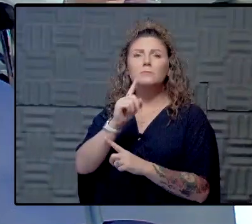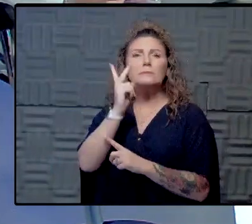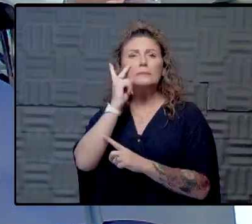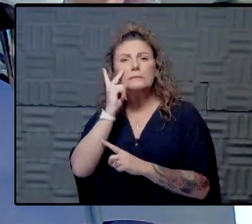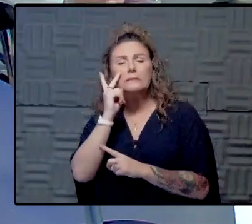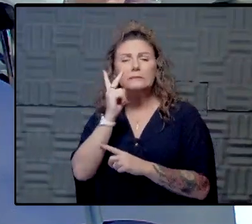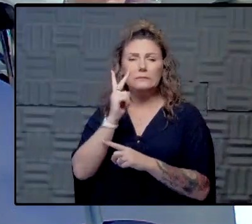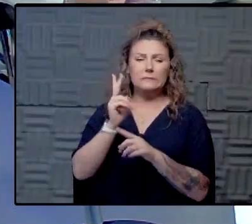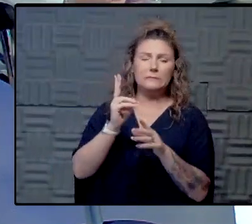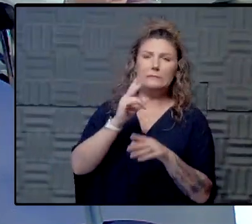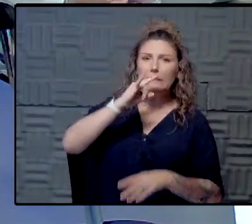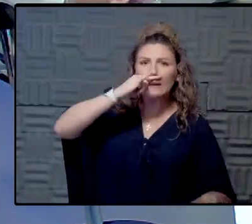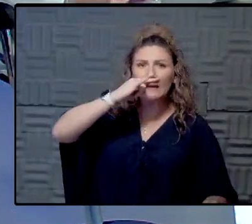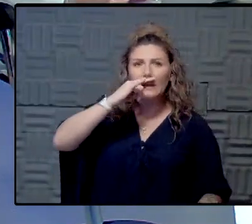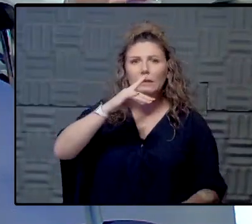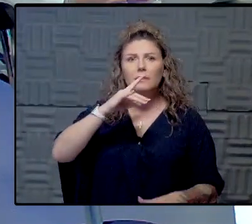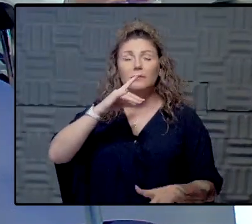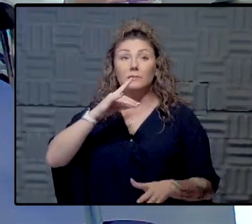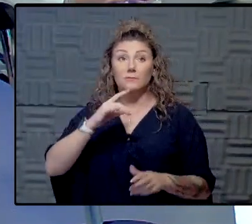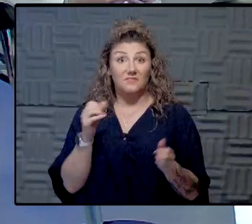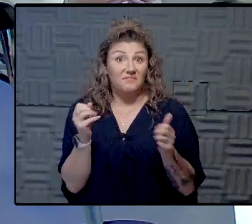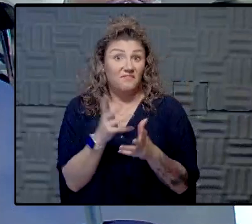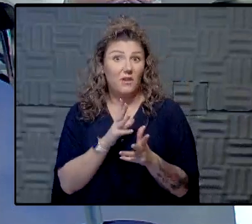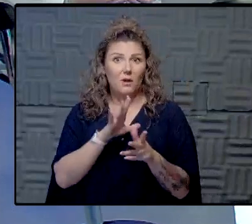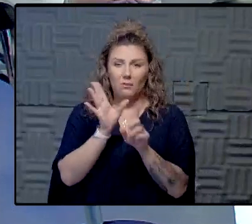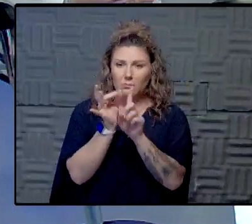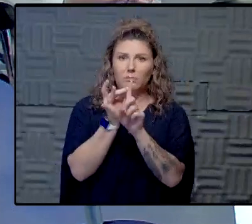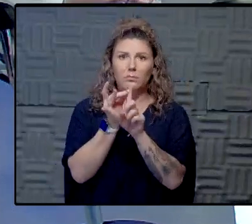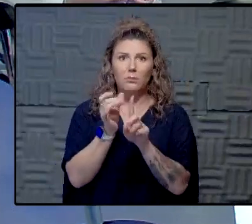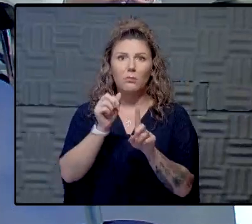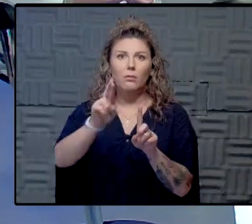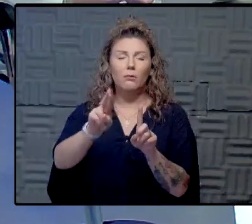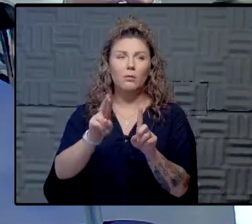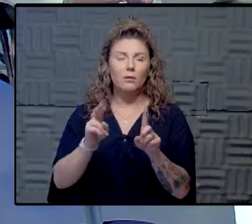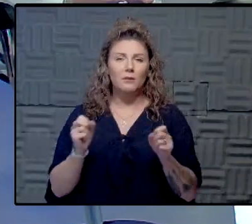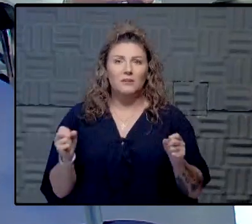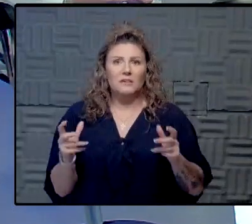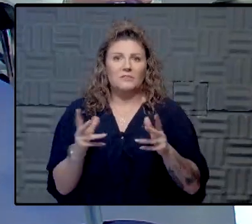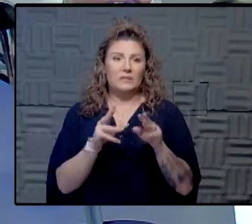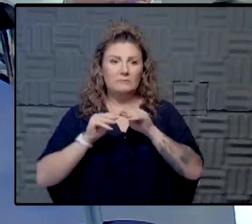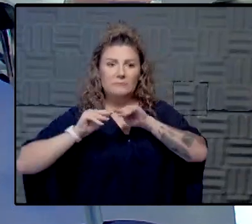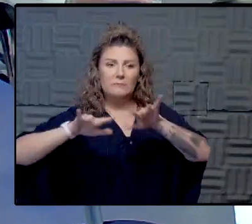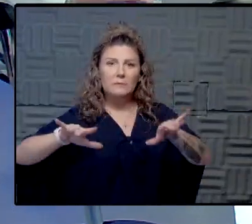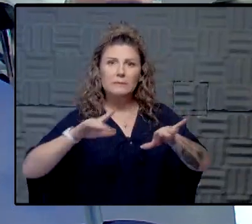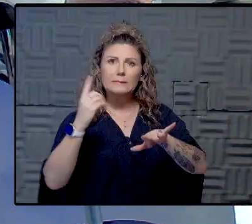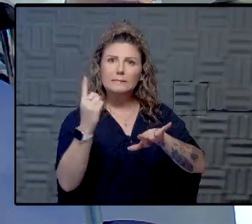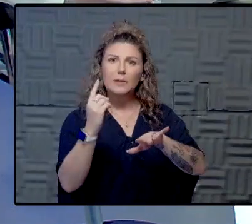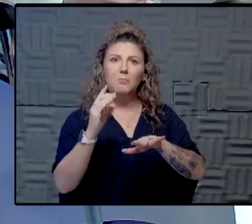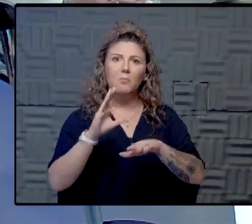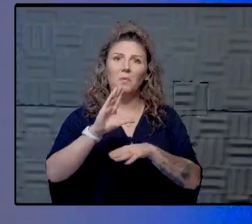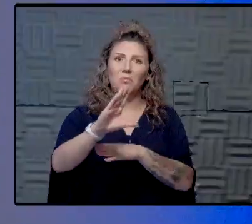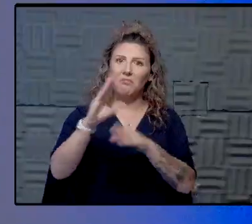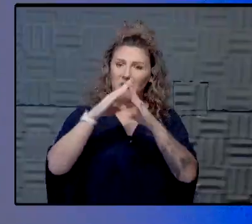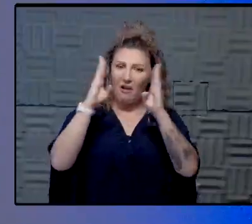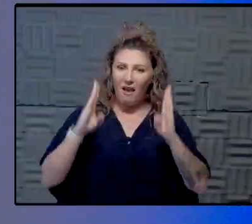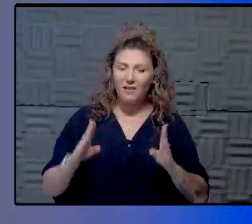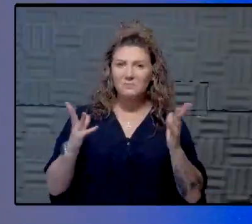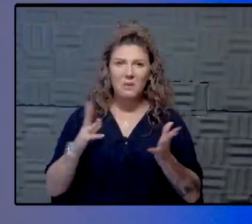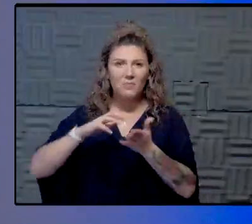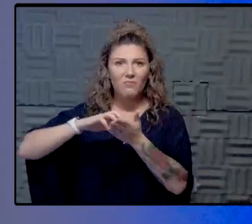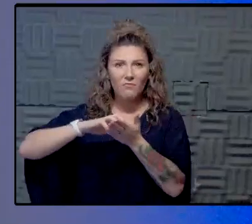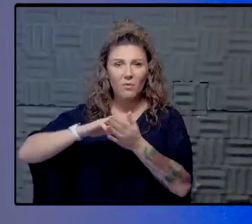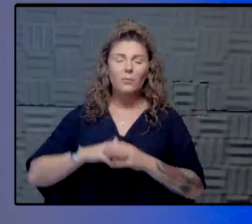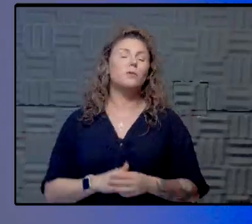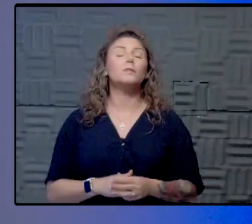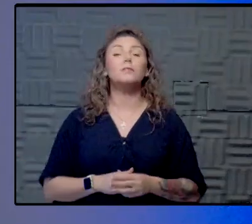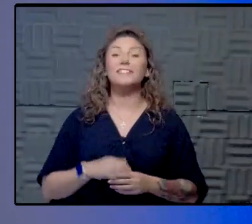kids? Is there a fear about getting it, or a fear about maybe spreading it to somebody in their household who may be more vulnerable as well? Well, yes